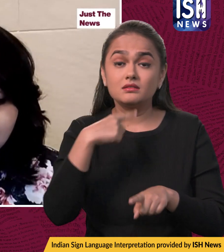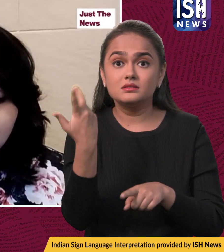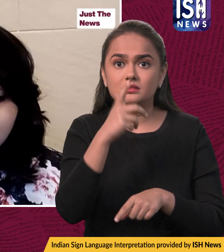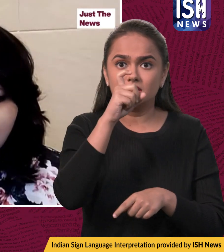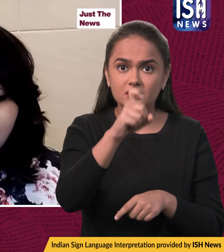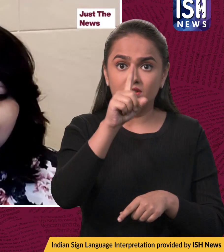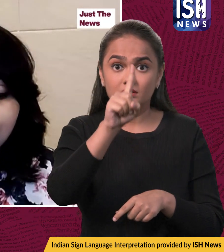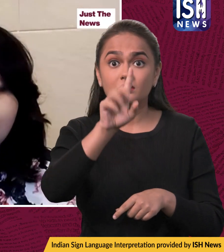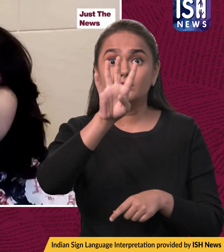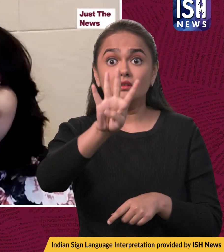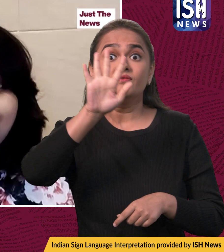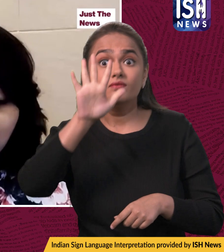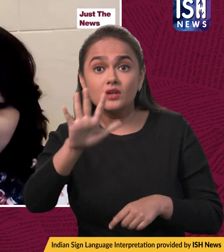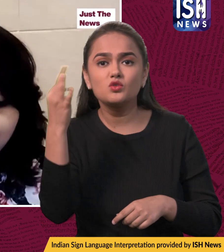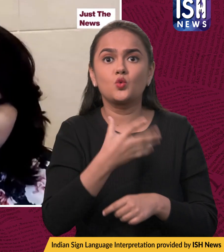reported